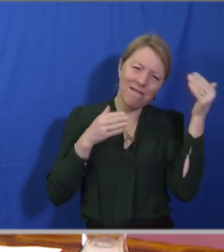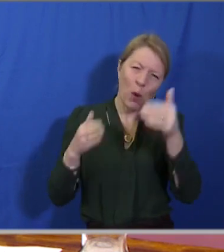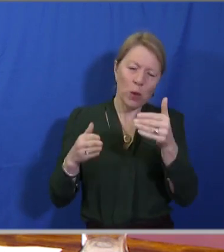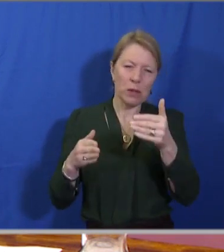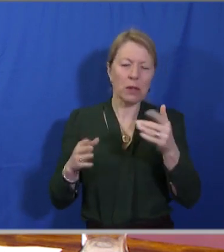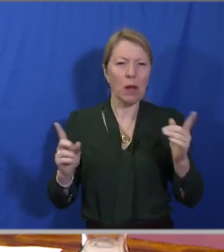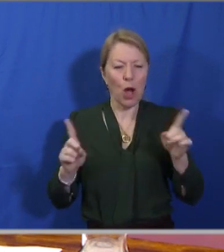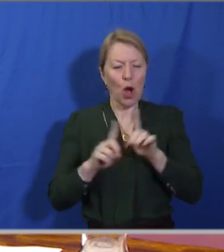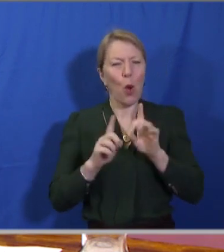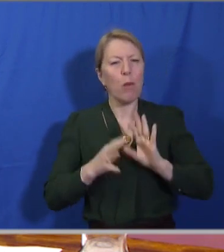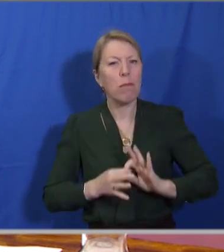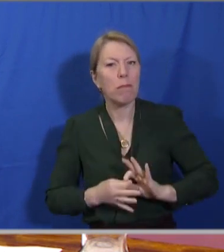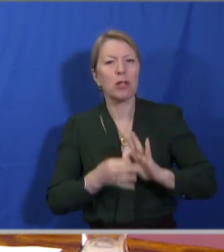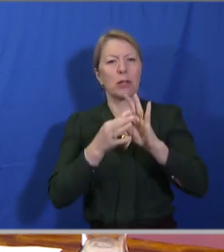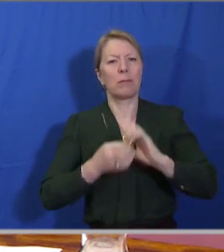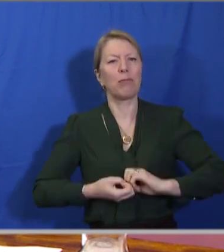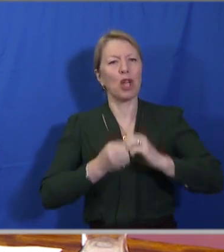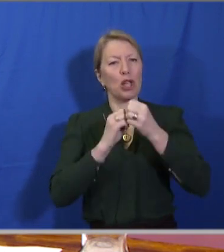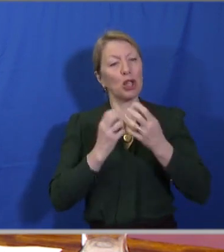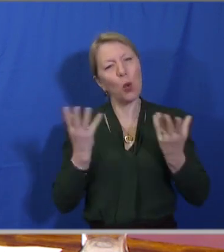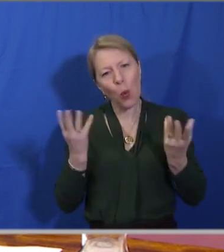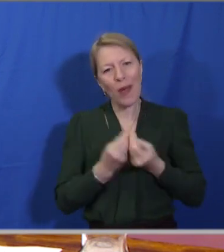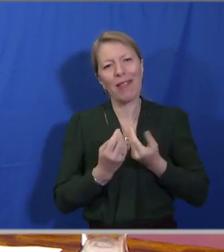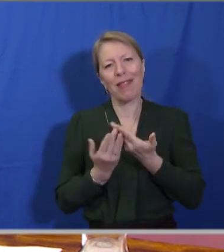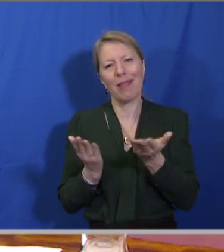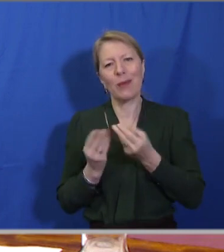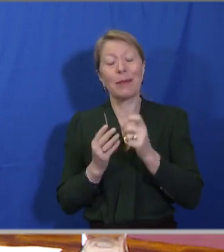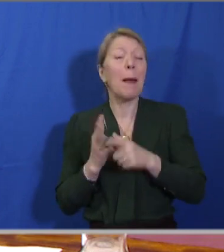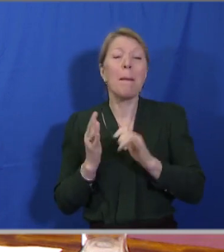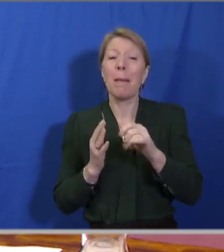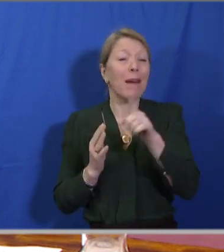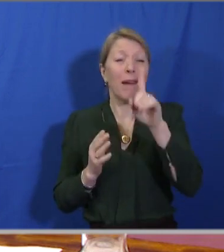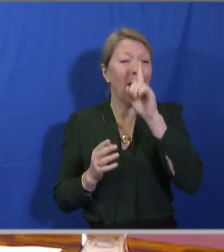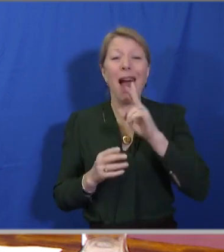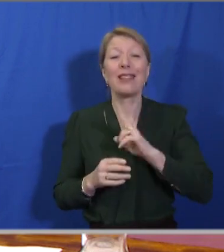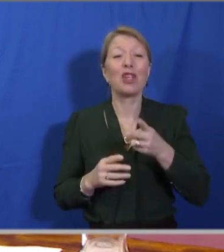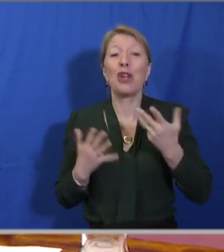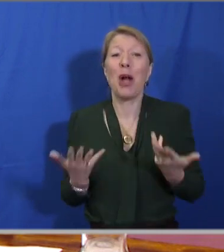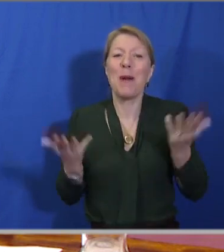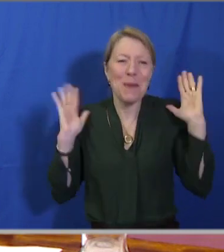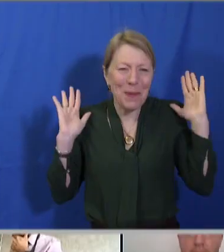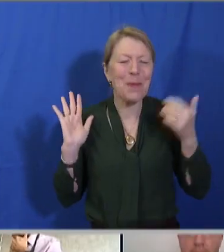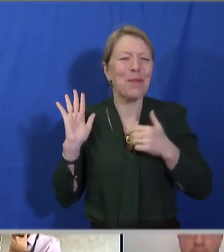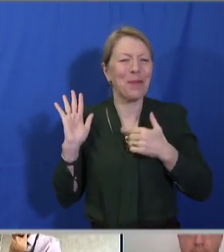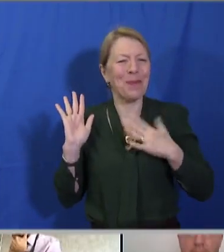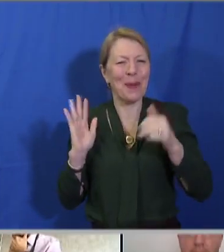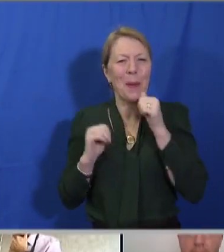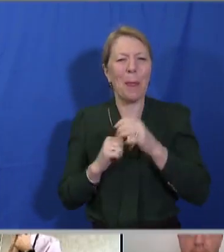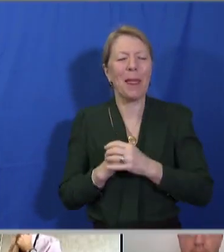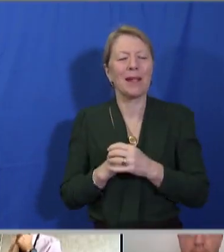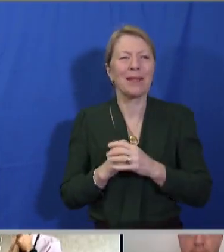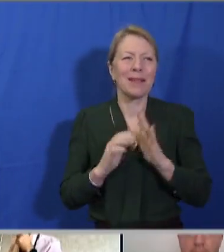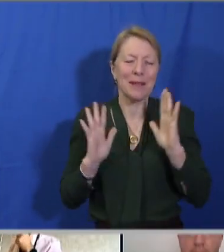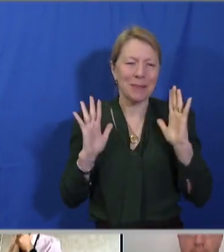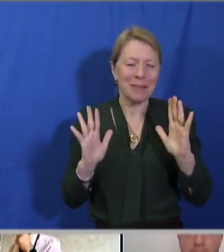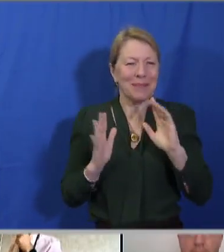people living with disabilities? I'm not sure you can answer that today, but it is something that Well, I think needs to be addressed. I mean, I can answer as far as I can answer, Paul, and